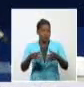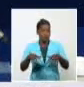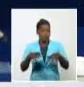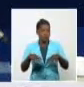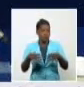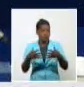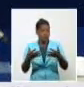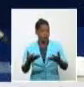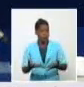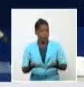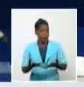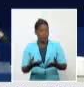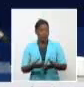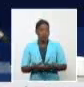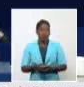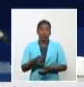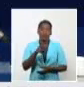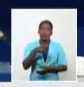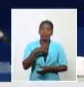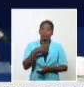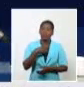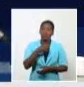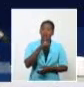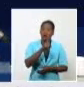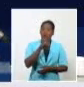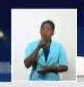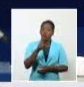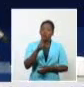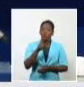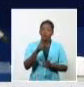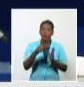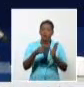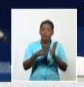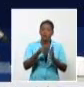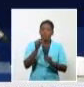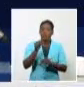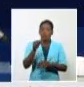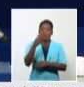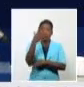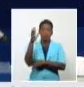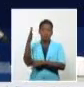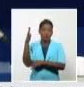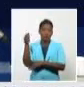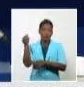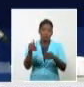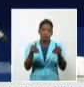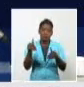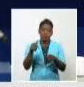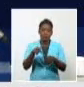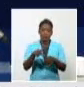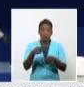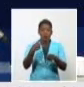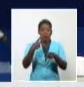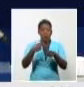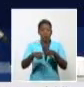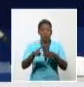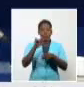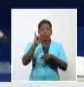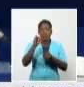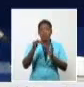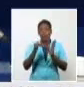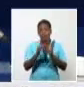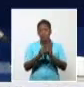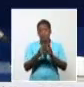4,590 are foreigners. A similar number of foreigners are staying in rental houses, and they remain practically unchanged